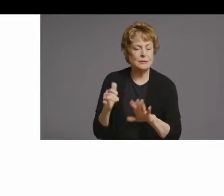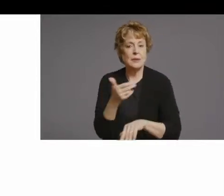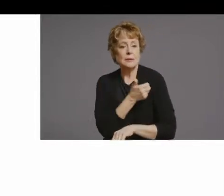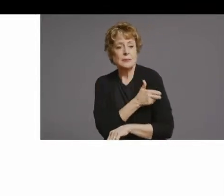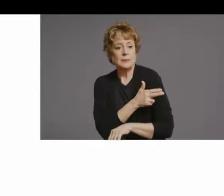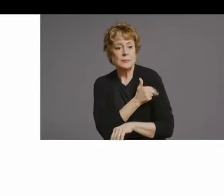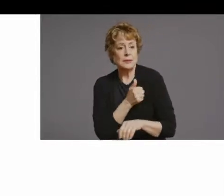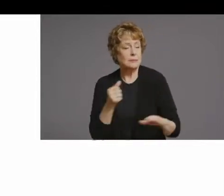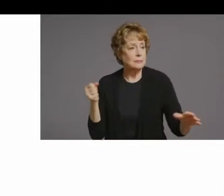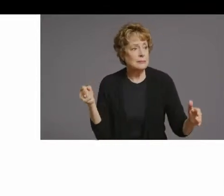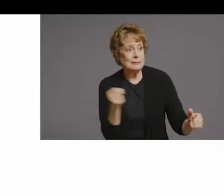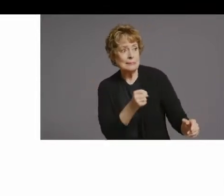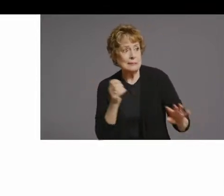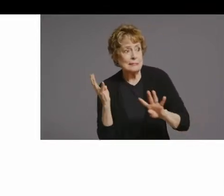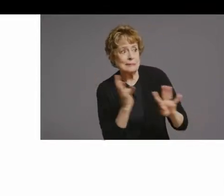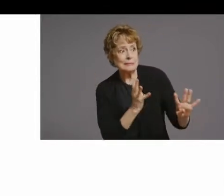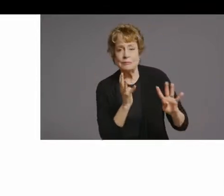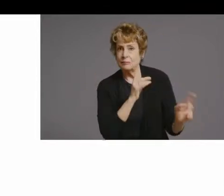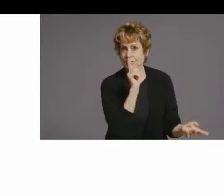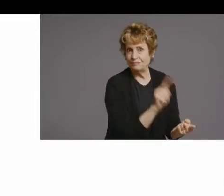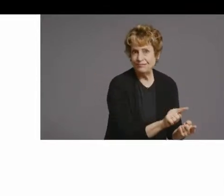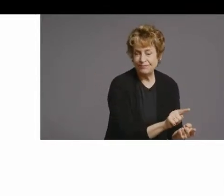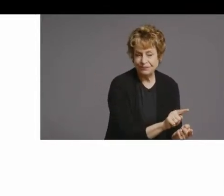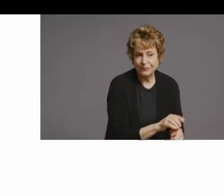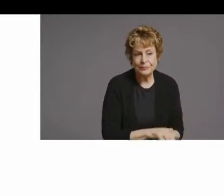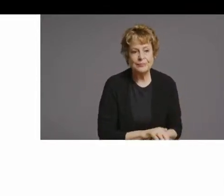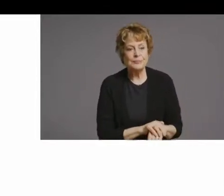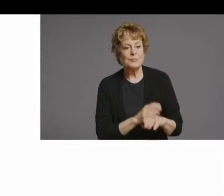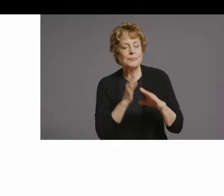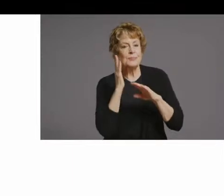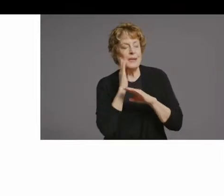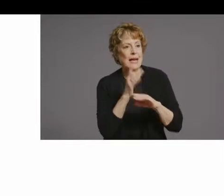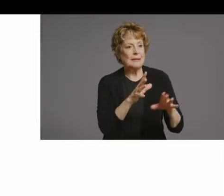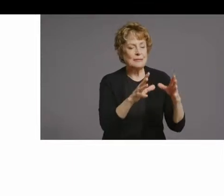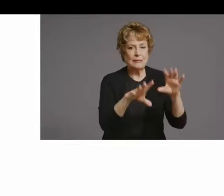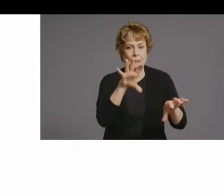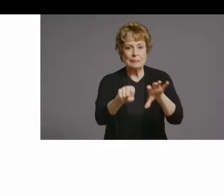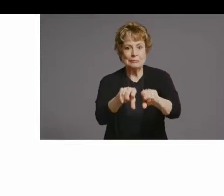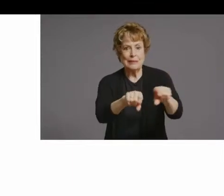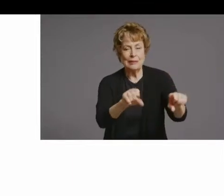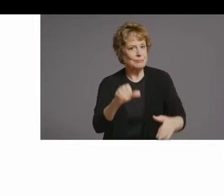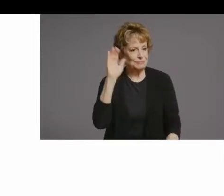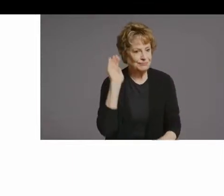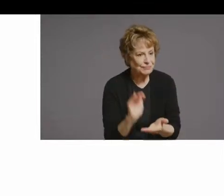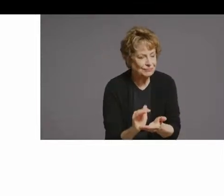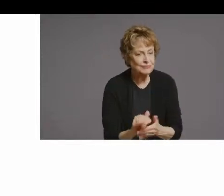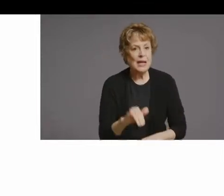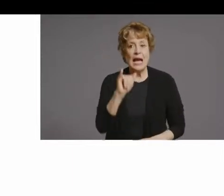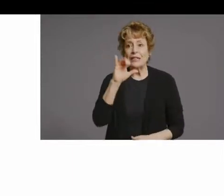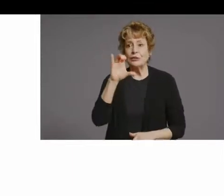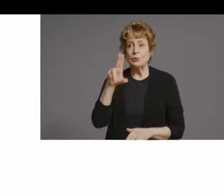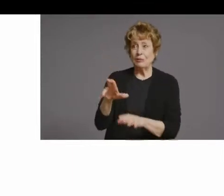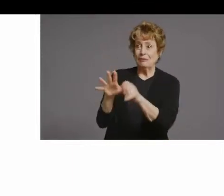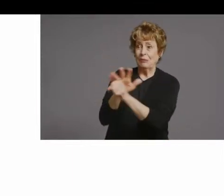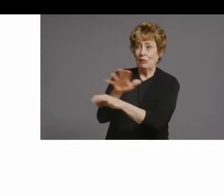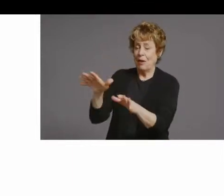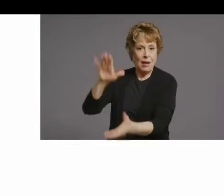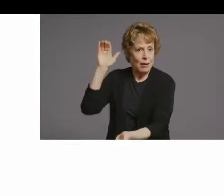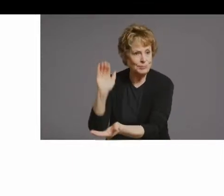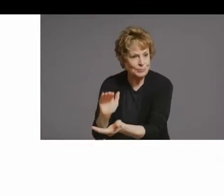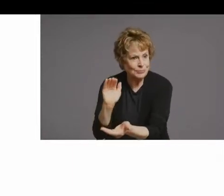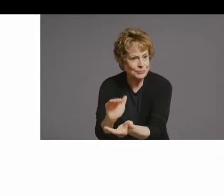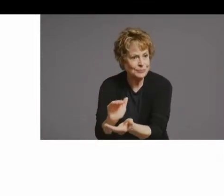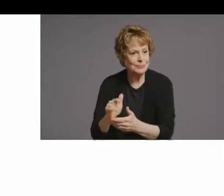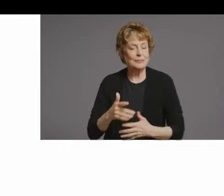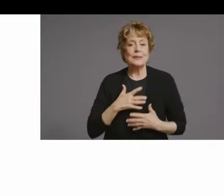hospitalizations, as well as use of med-surg beds, ICU beds, and ventilators, and our COVID-like illness continues